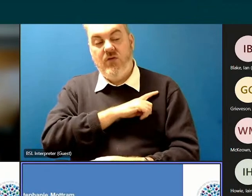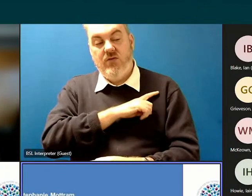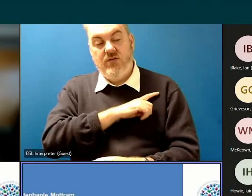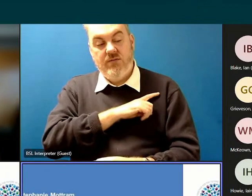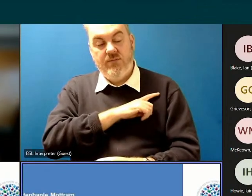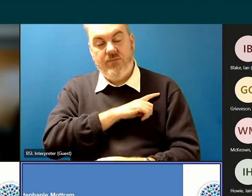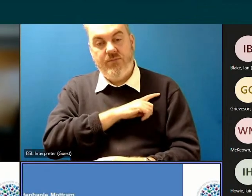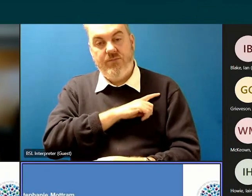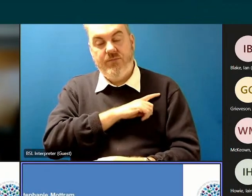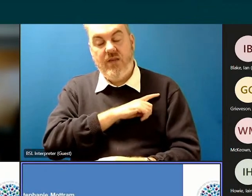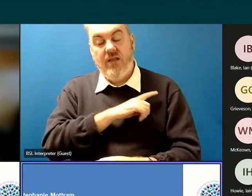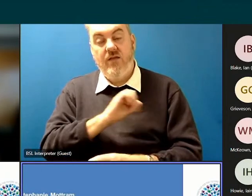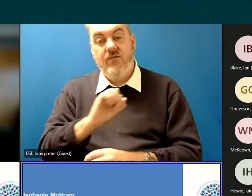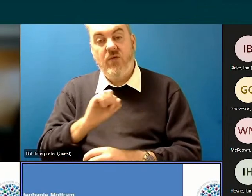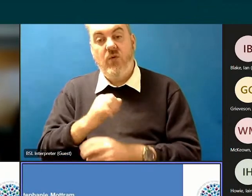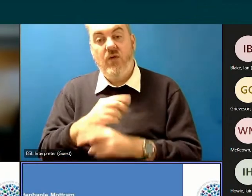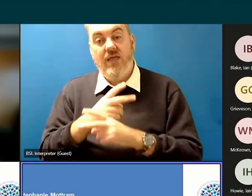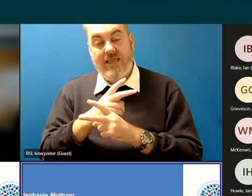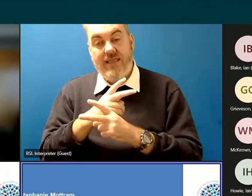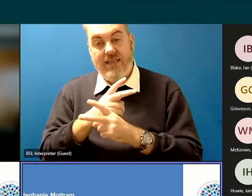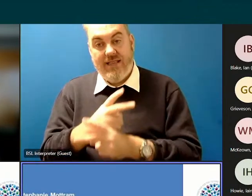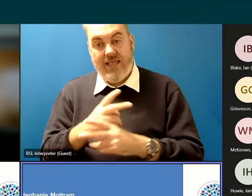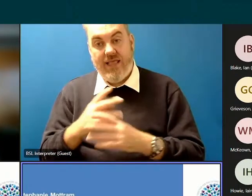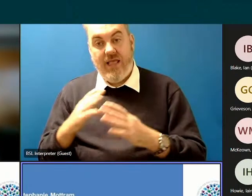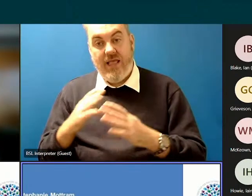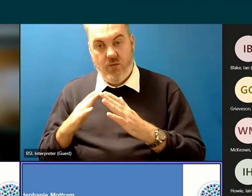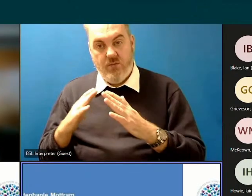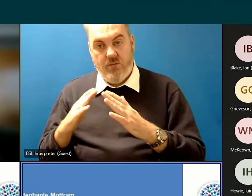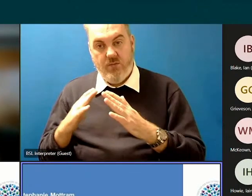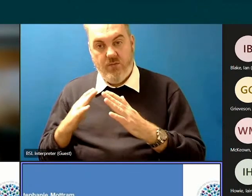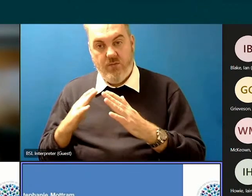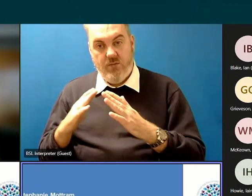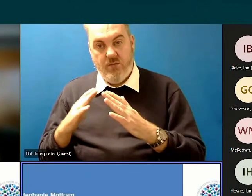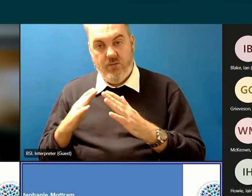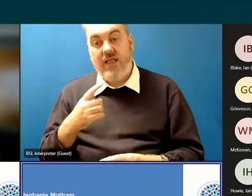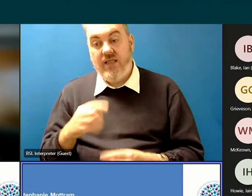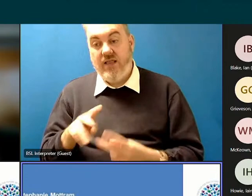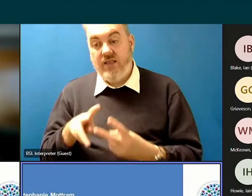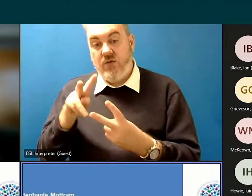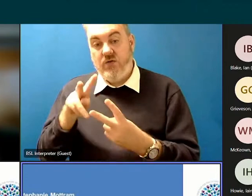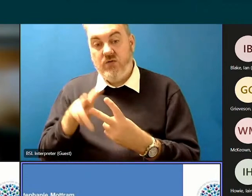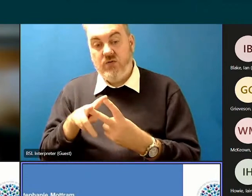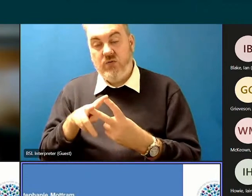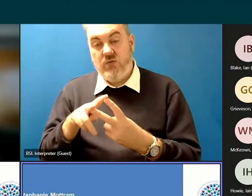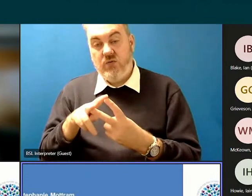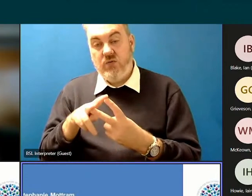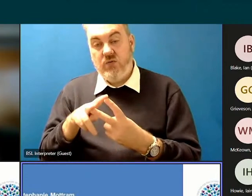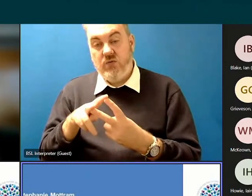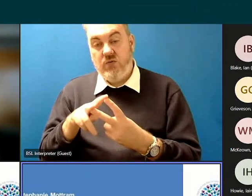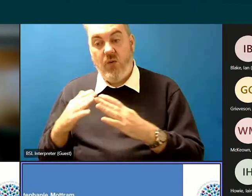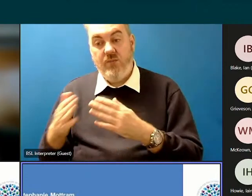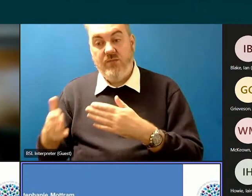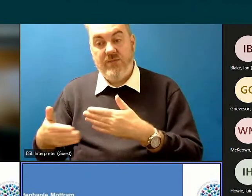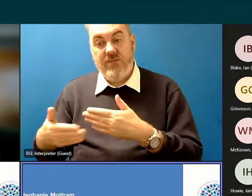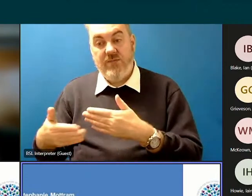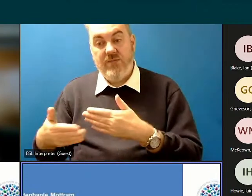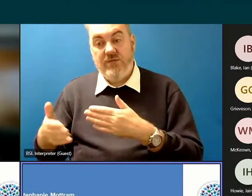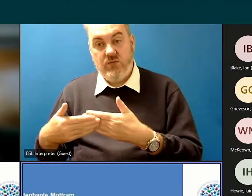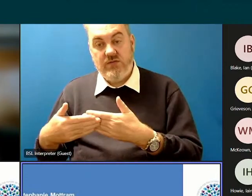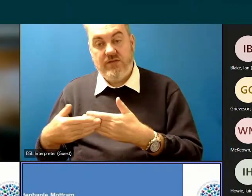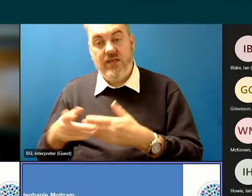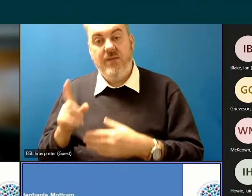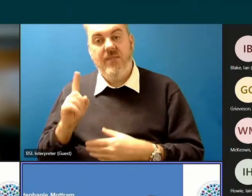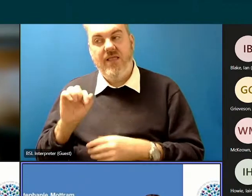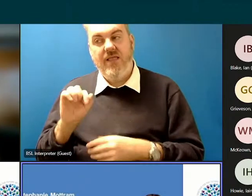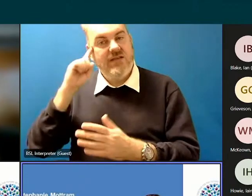terms of care homes, I think at the beginning it was mentioned around about 2 care homes being closed, and the decision for that isn't made by